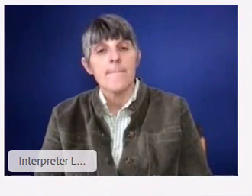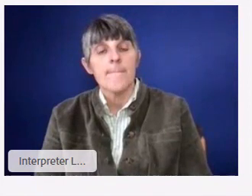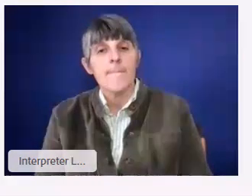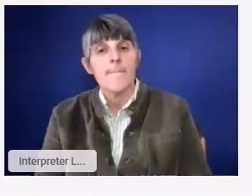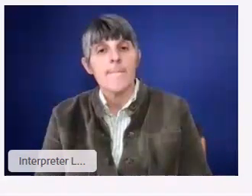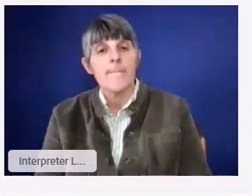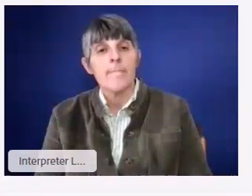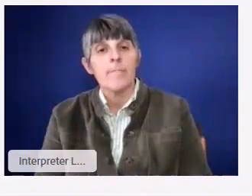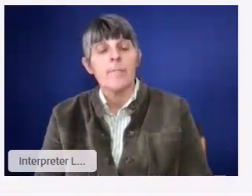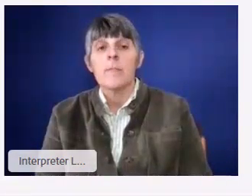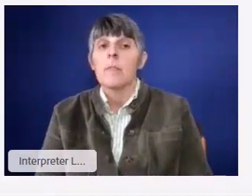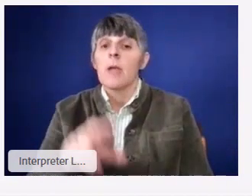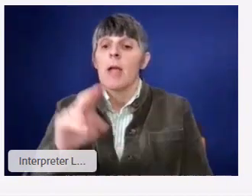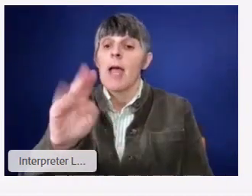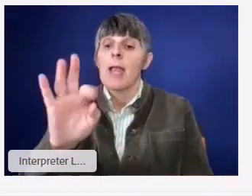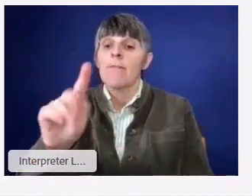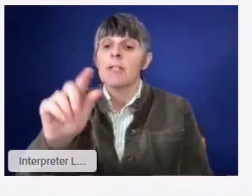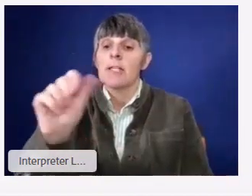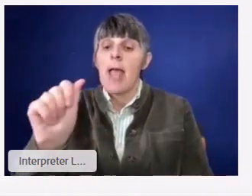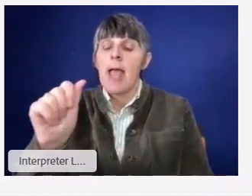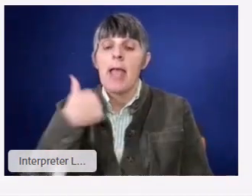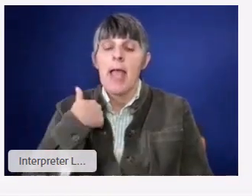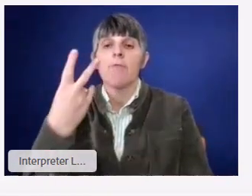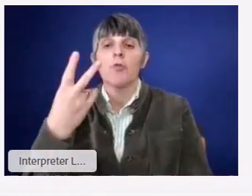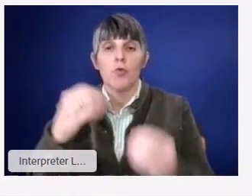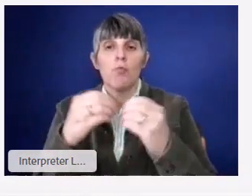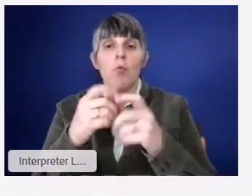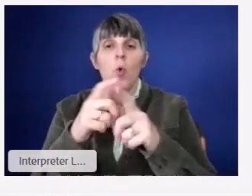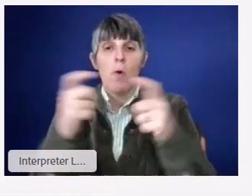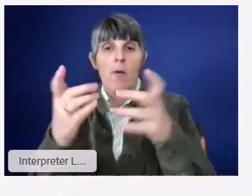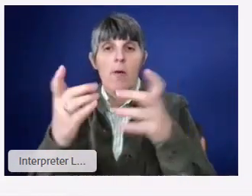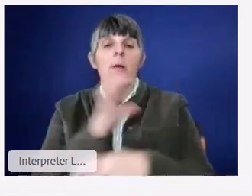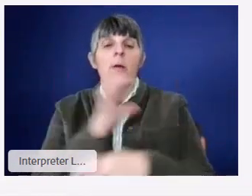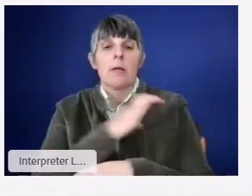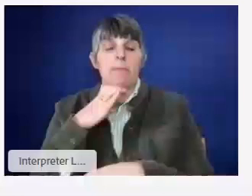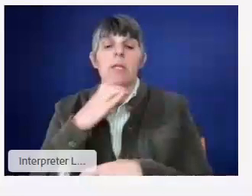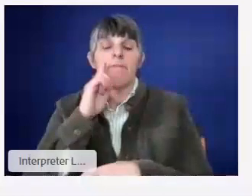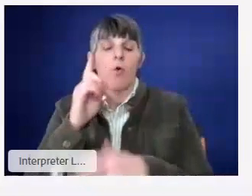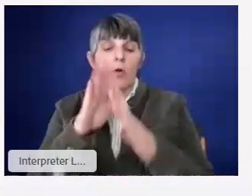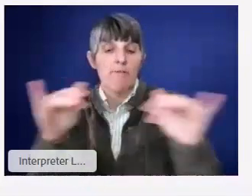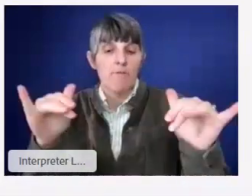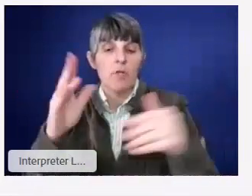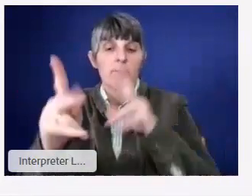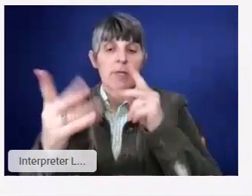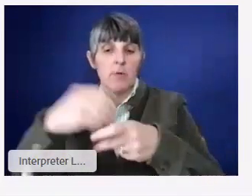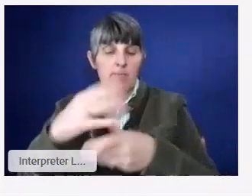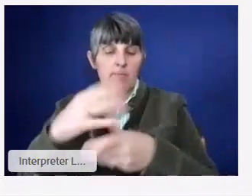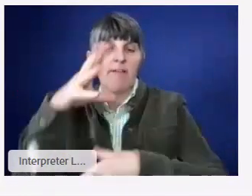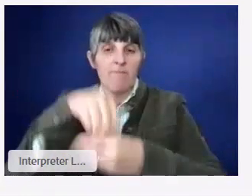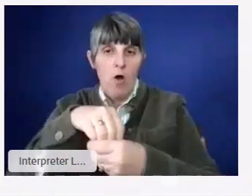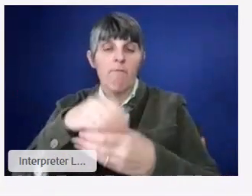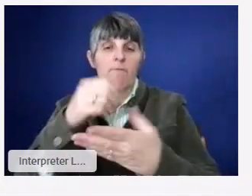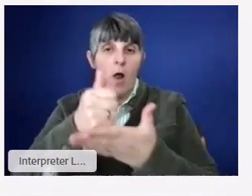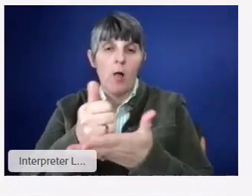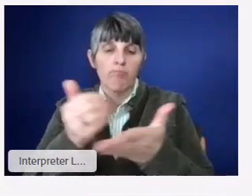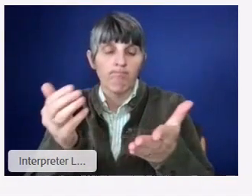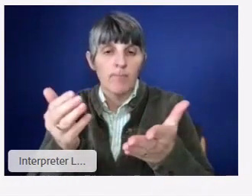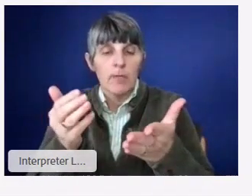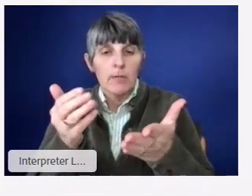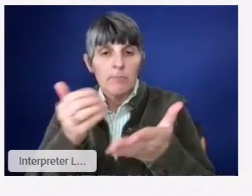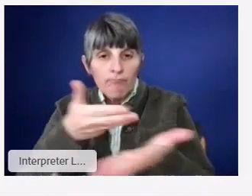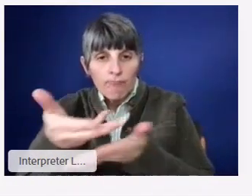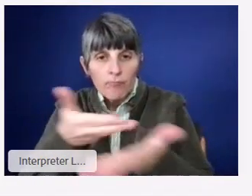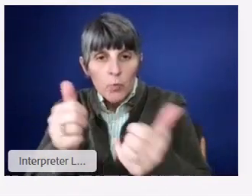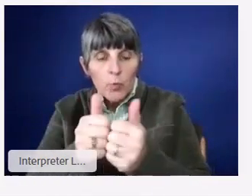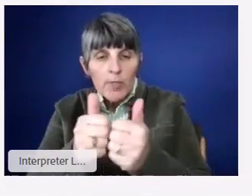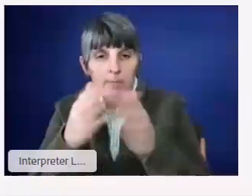At the NFTA, there are two other major committees that help ensure diverse stakeholders have a seat at the table to help guide public transit decisions.